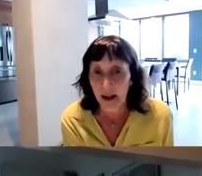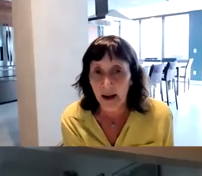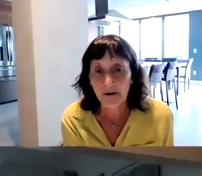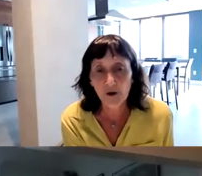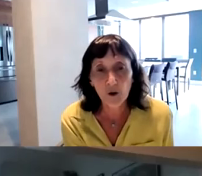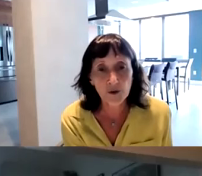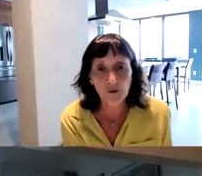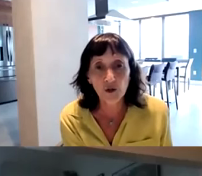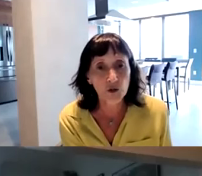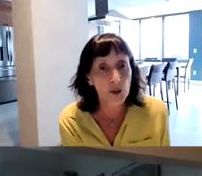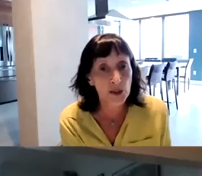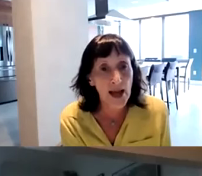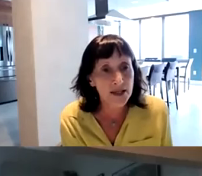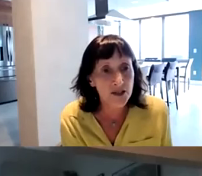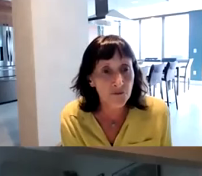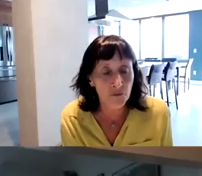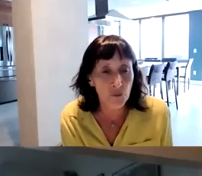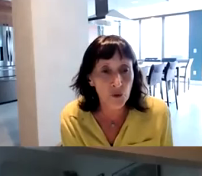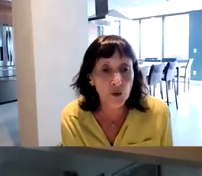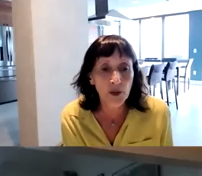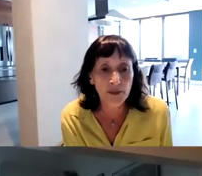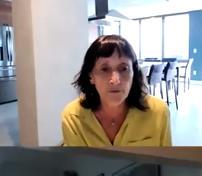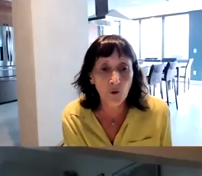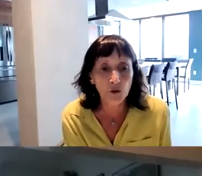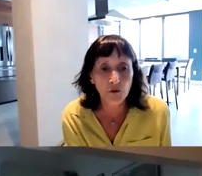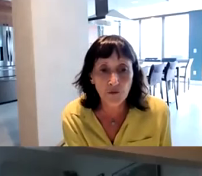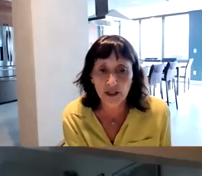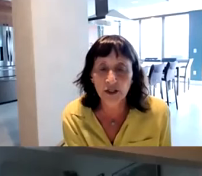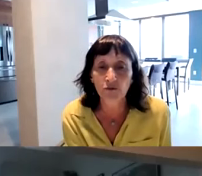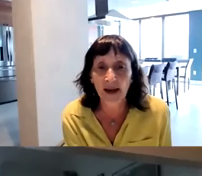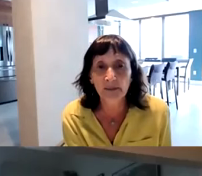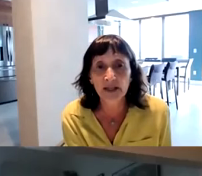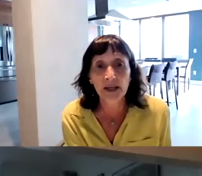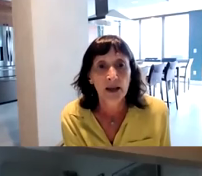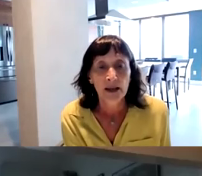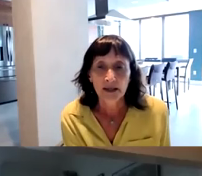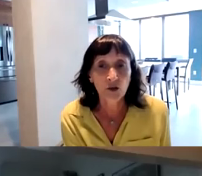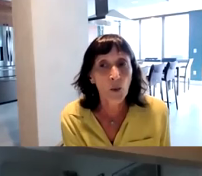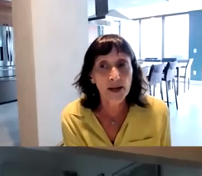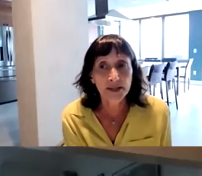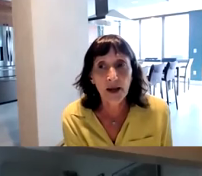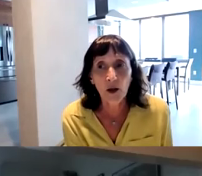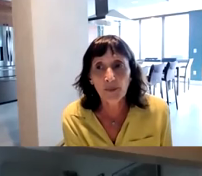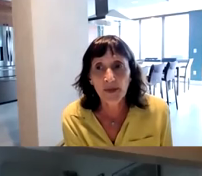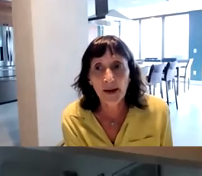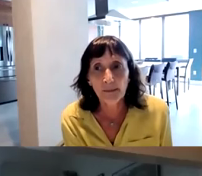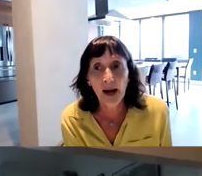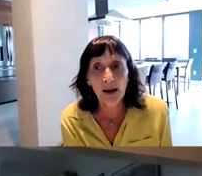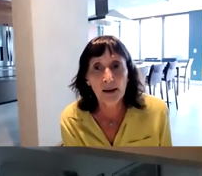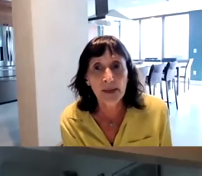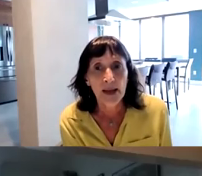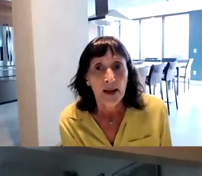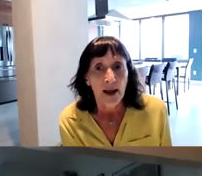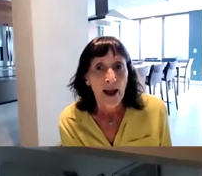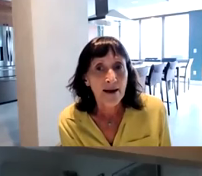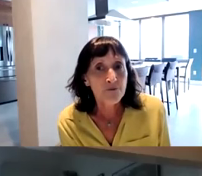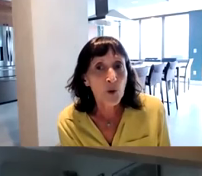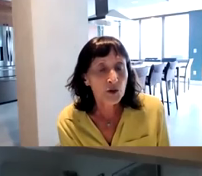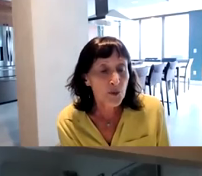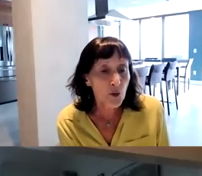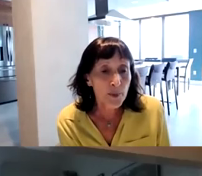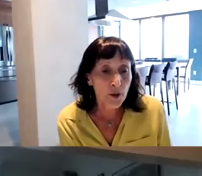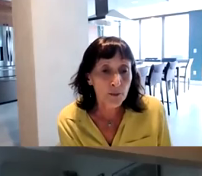but a virtual classroom with a folder for each family is a way to help them